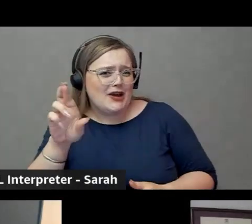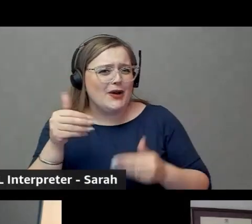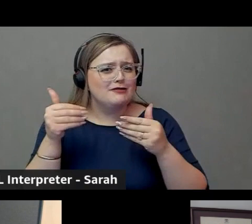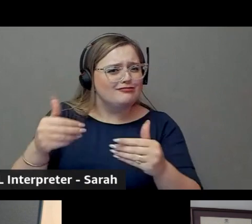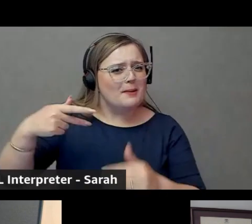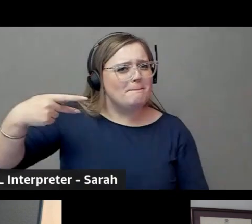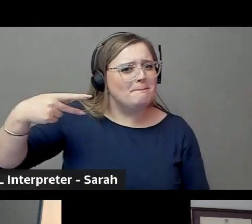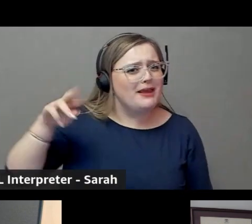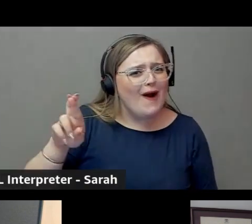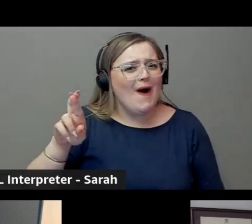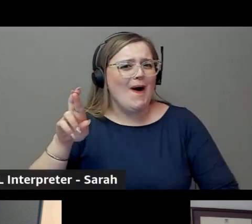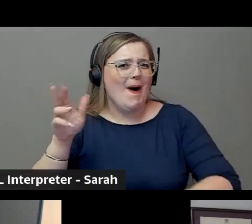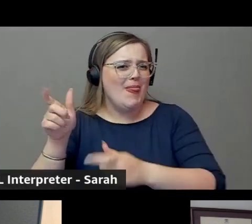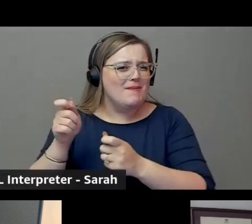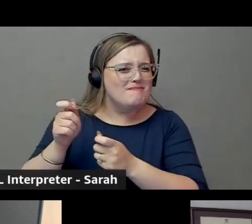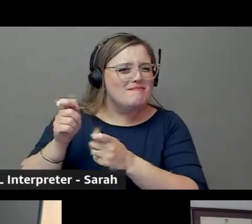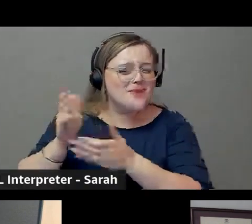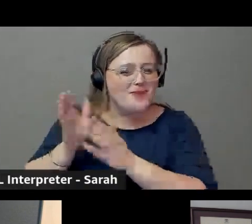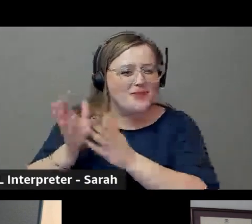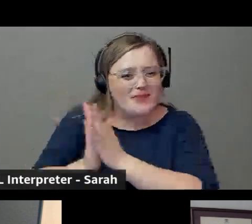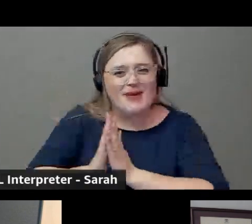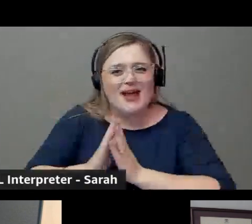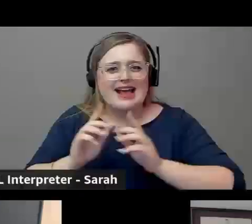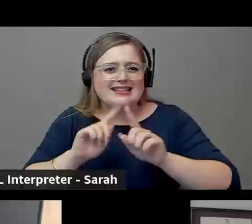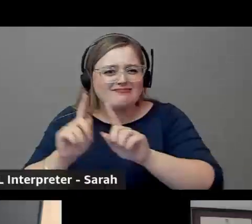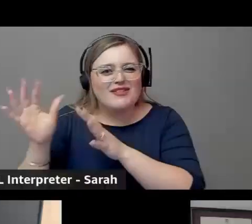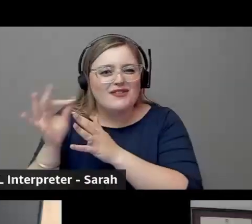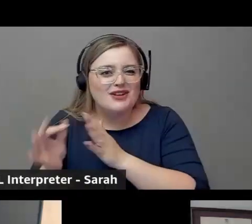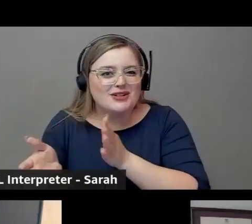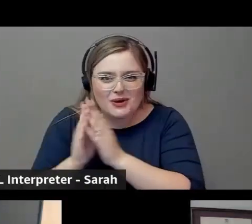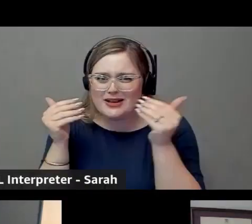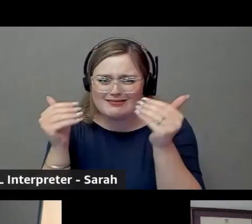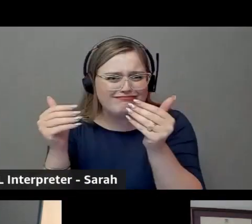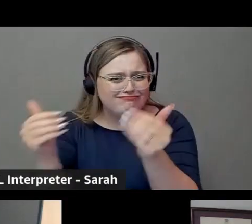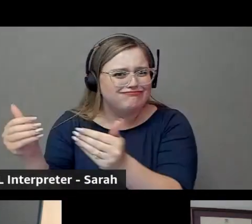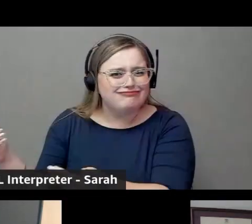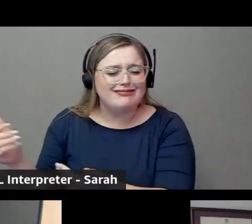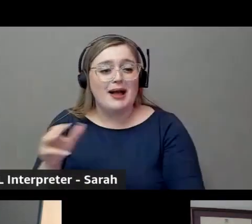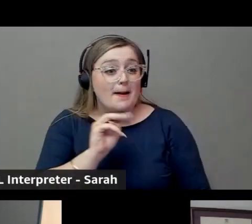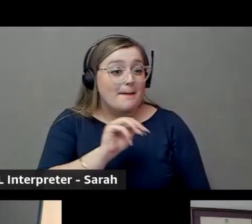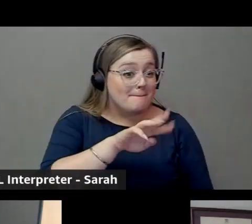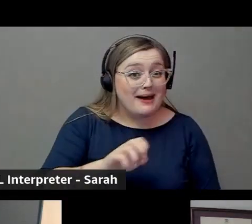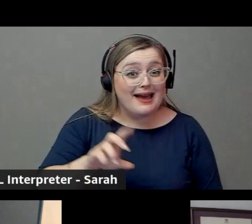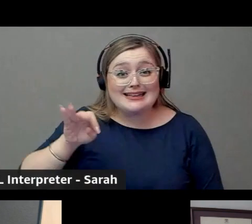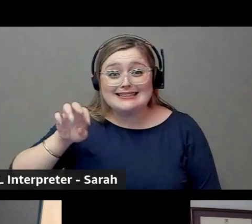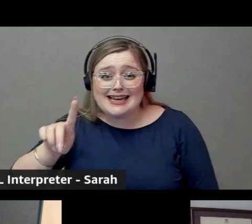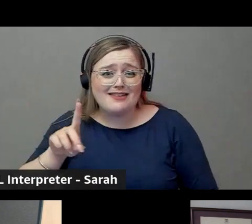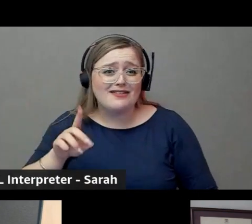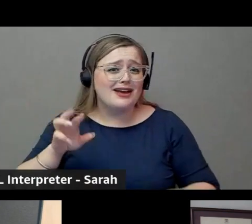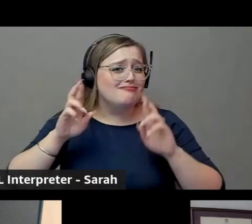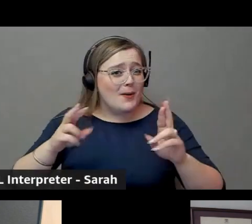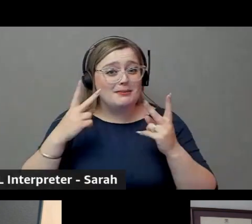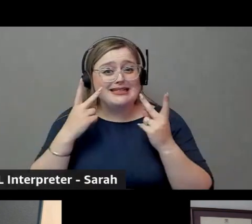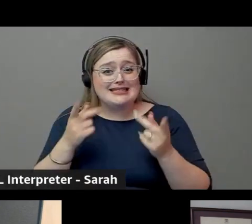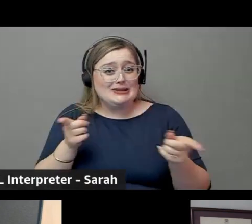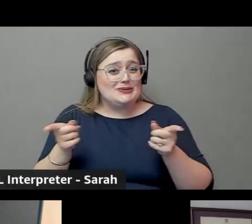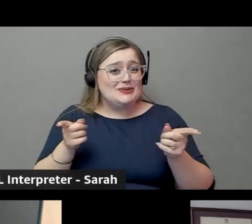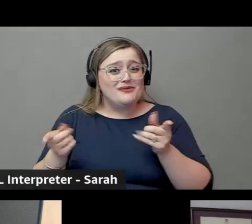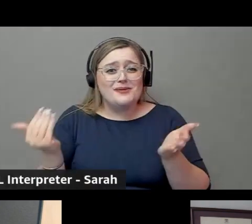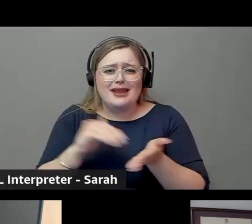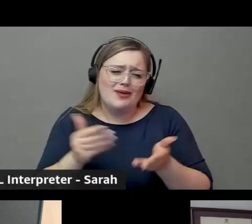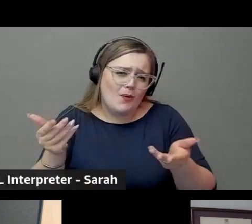feature requests in too, sounds like. And Mike, David, I hope to see y'all again. You're welcome back anytime, of